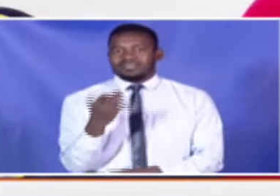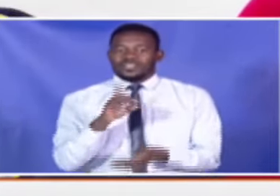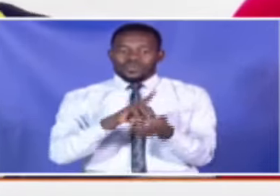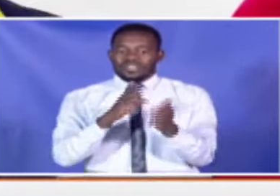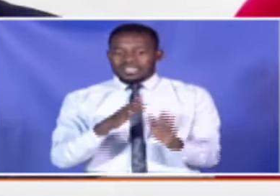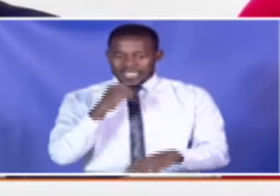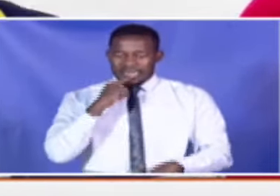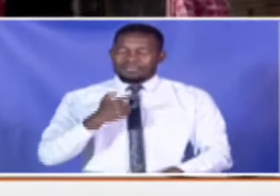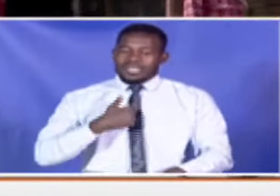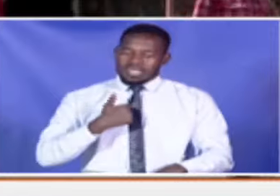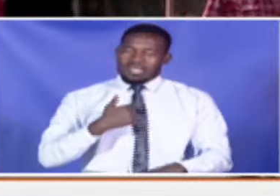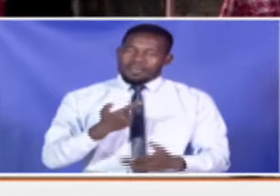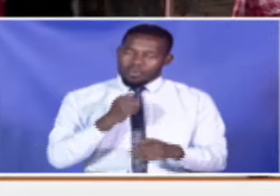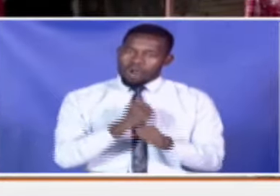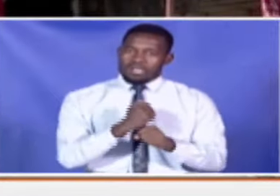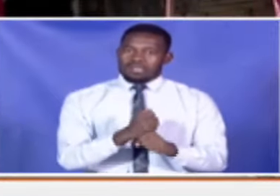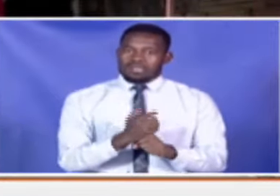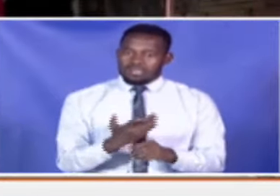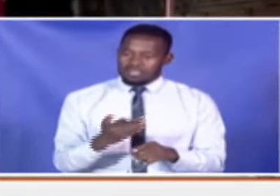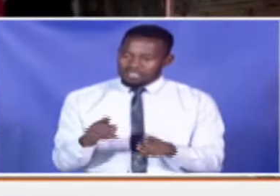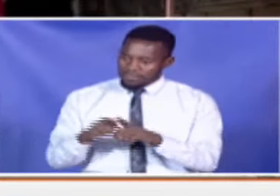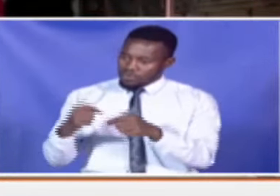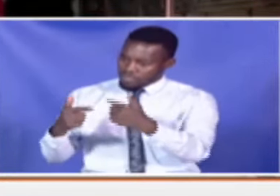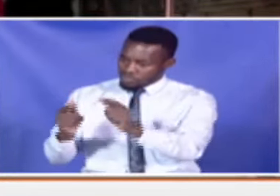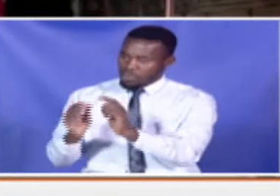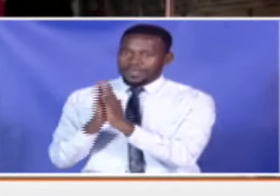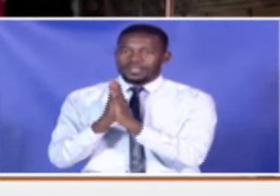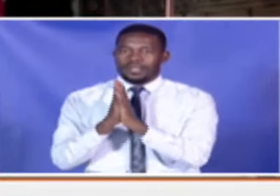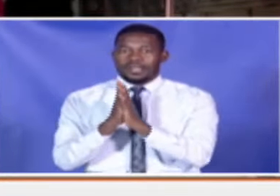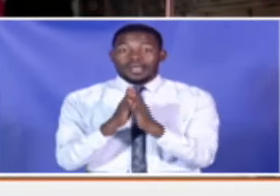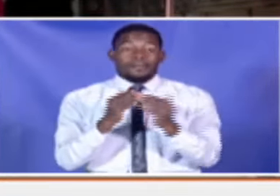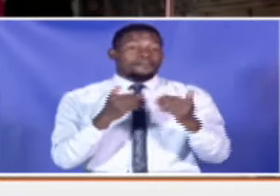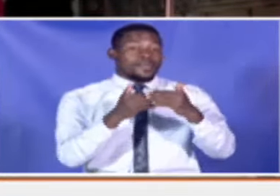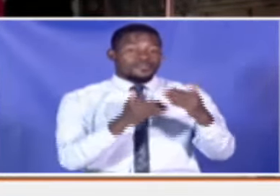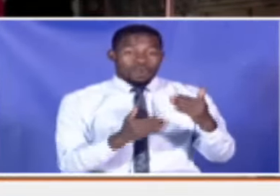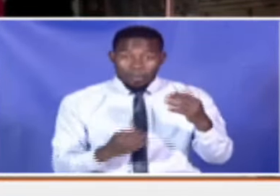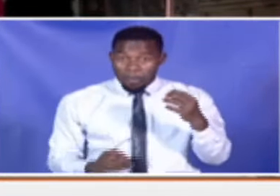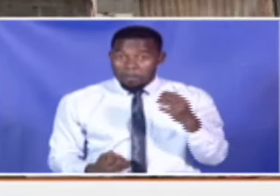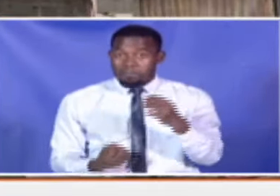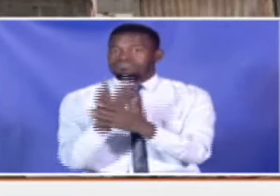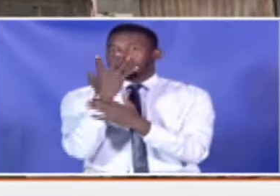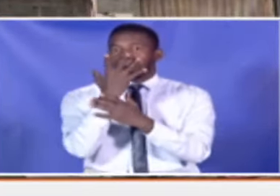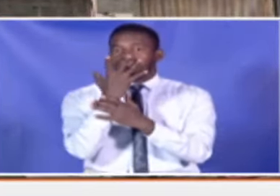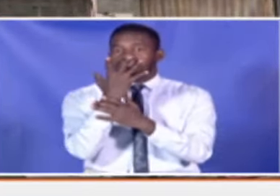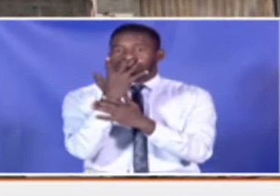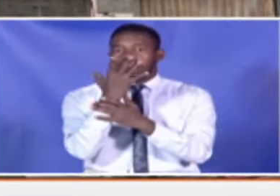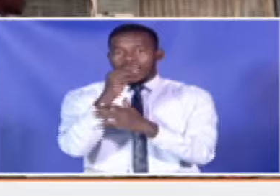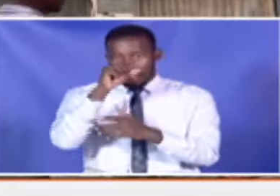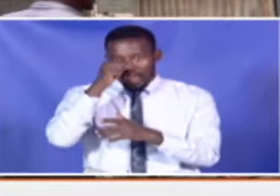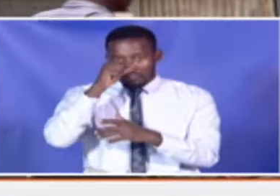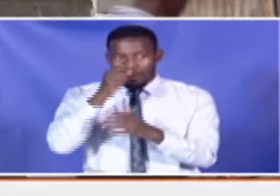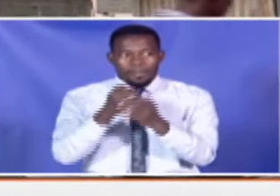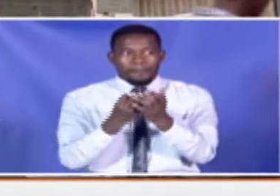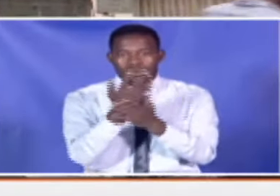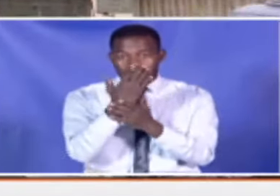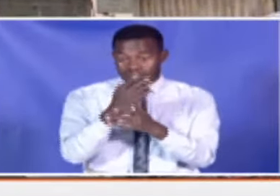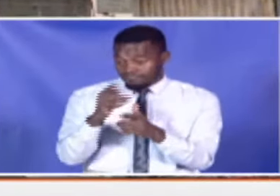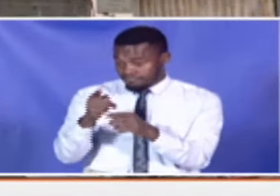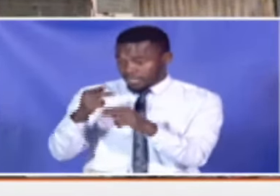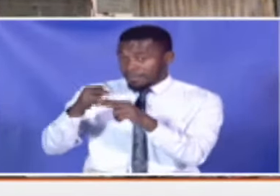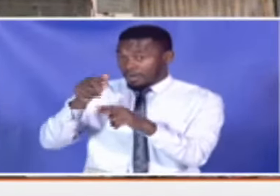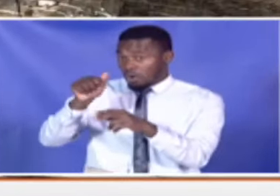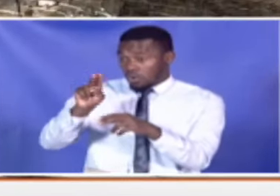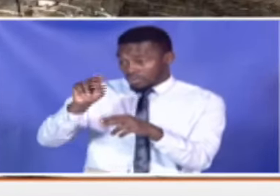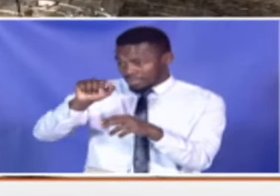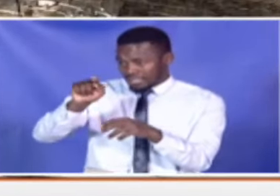yangu lakini wewe ndio uombe. Before the explosion reverberated through the neighborhood, Austin Shivanda was quietly relaxing